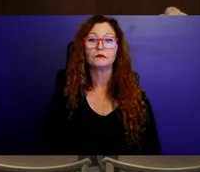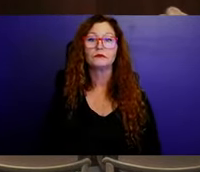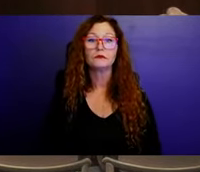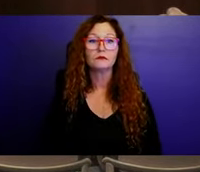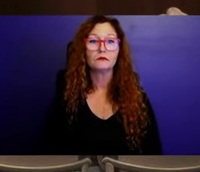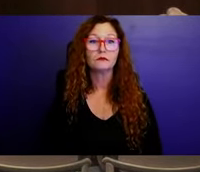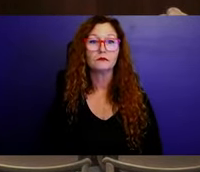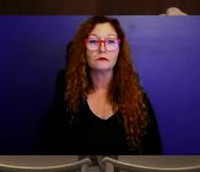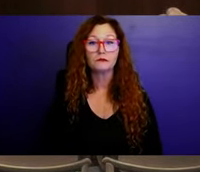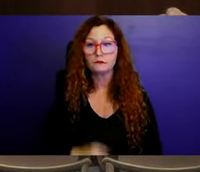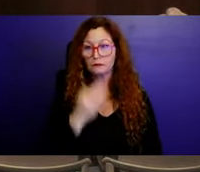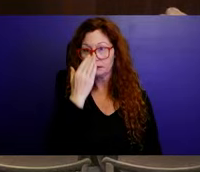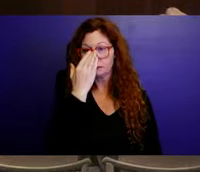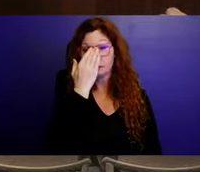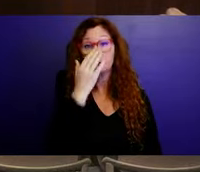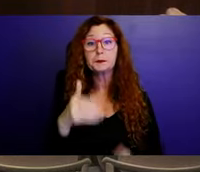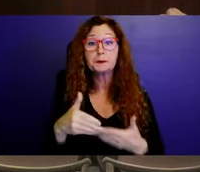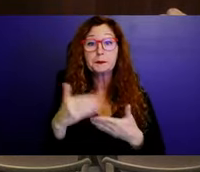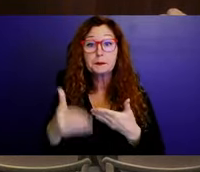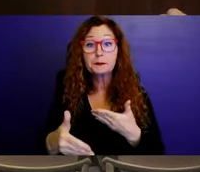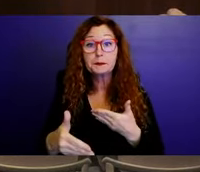All right, we're going to move on to the other side of the room.